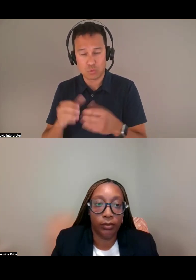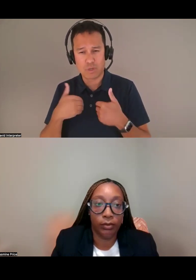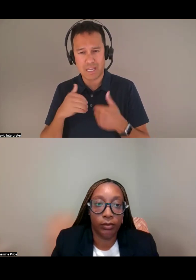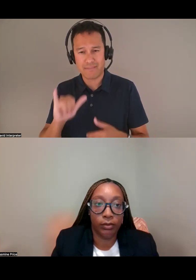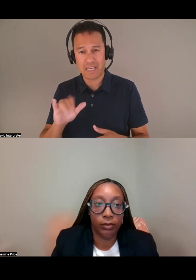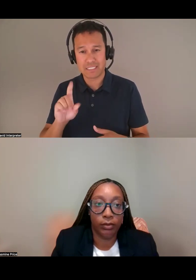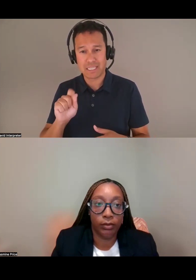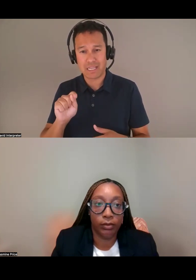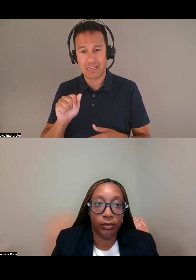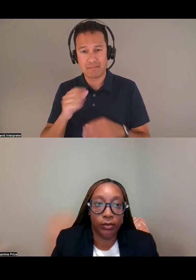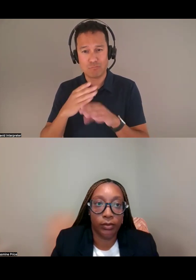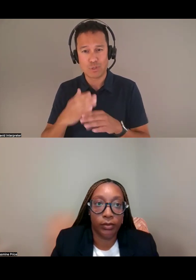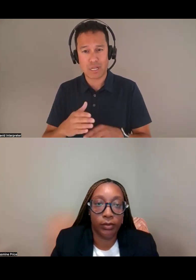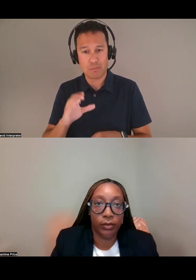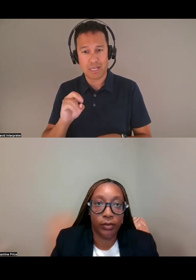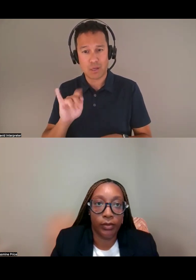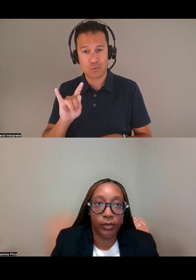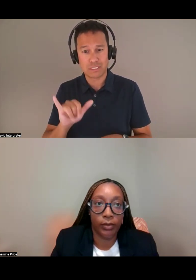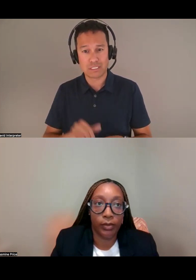county?